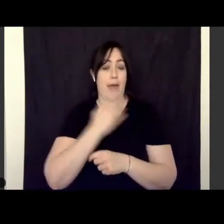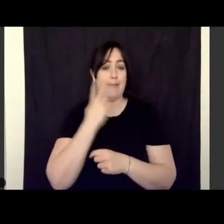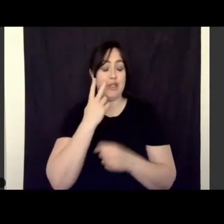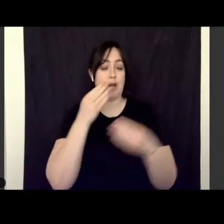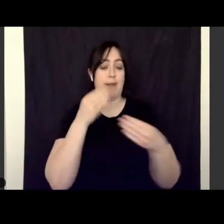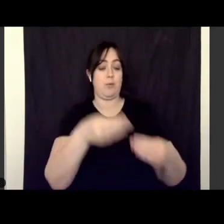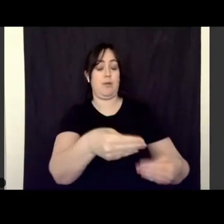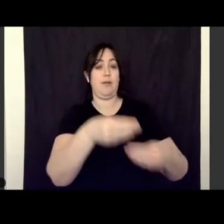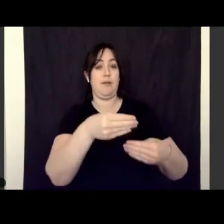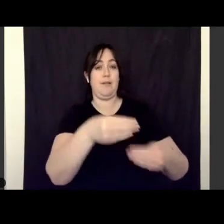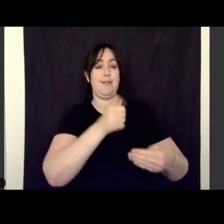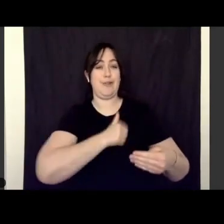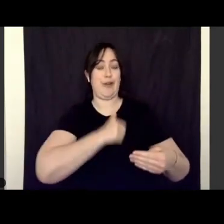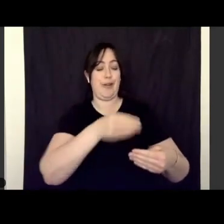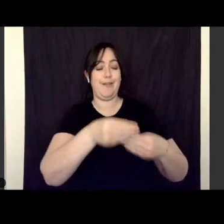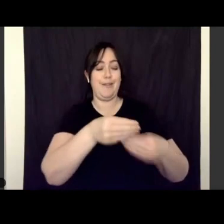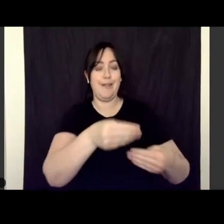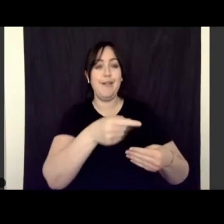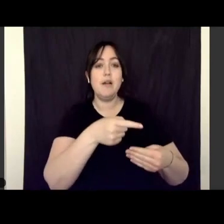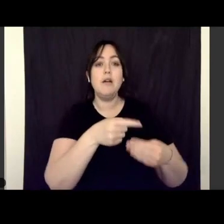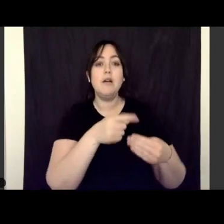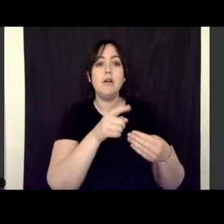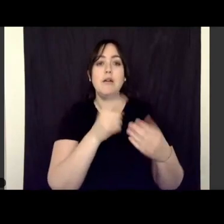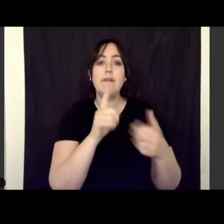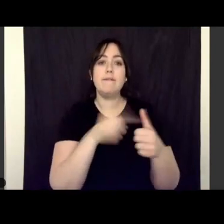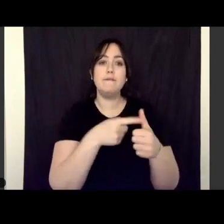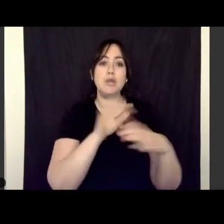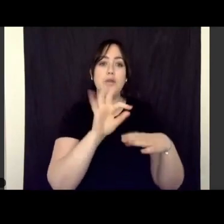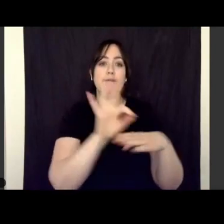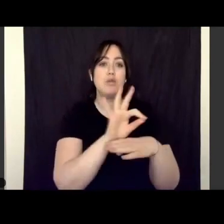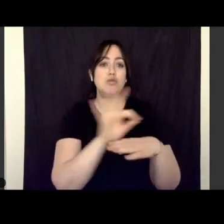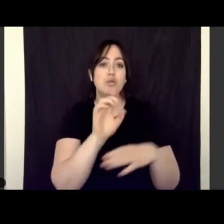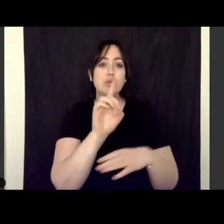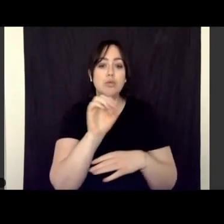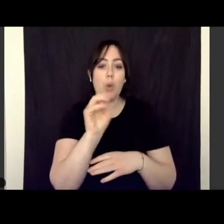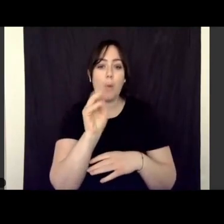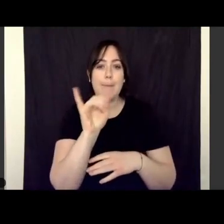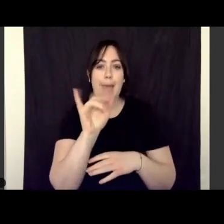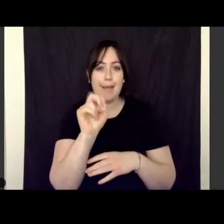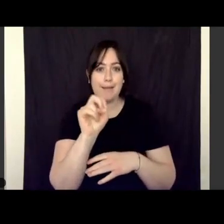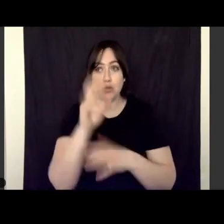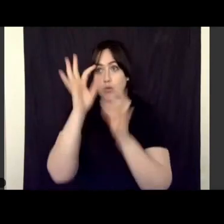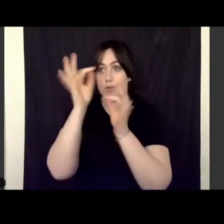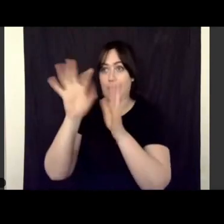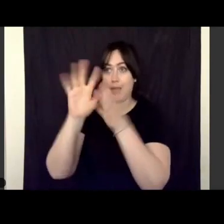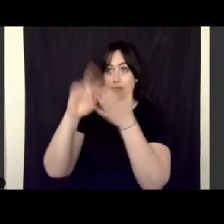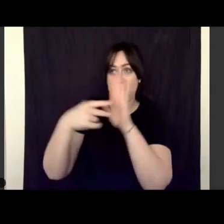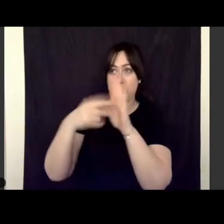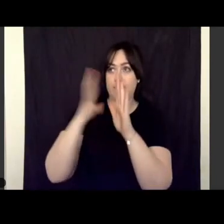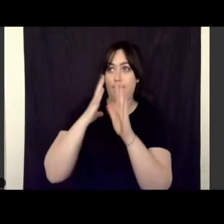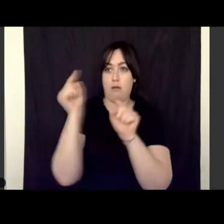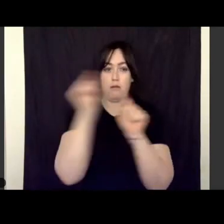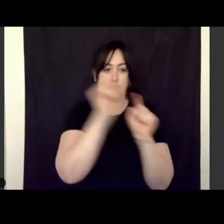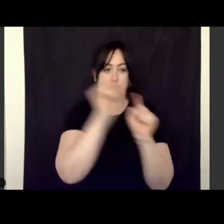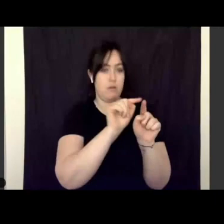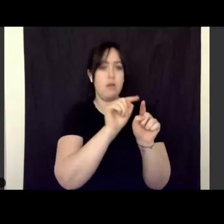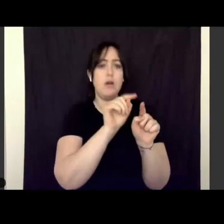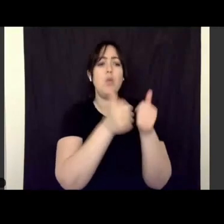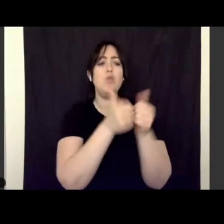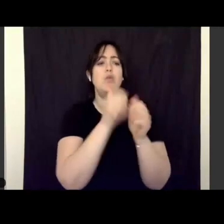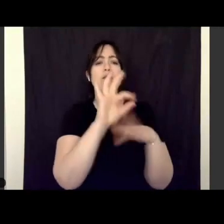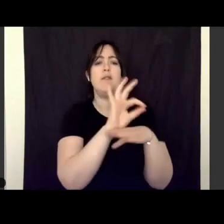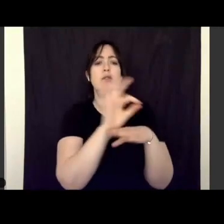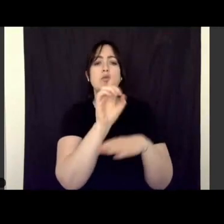is functional domain. After you decide on what the purpose is, then the next factor is what is the functional domains that you're interested in